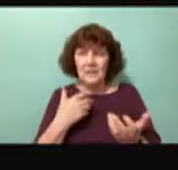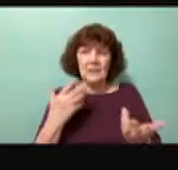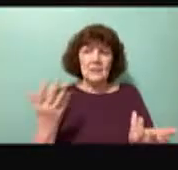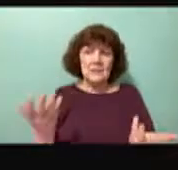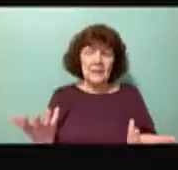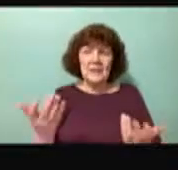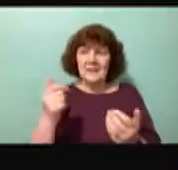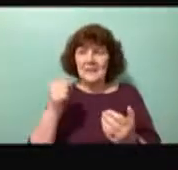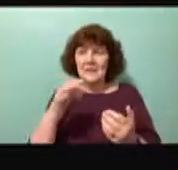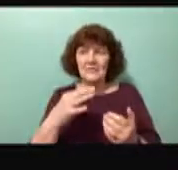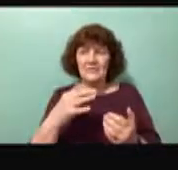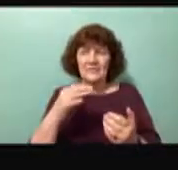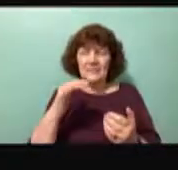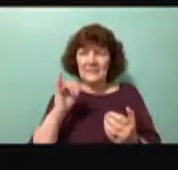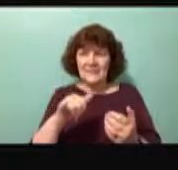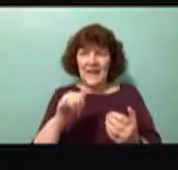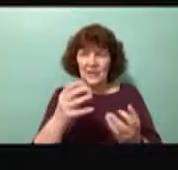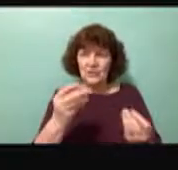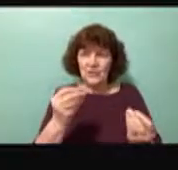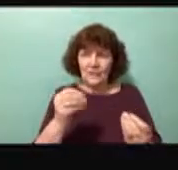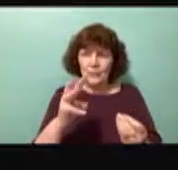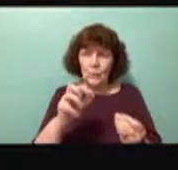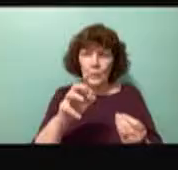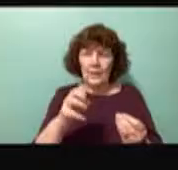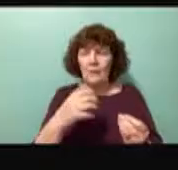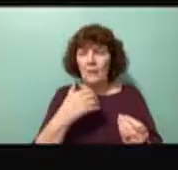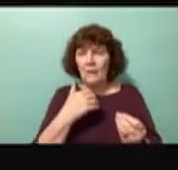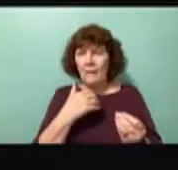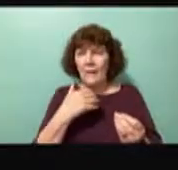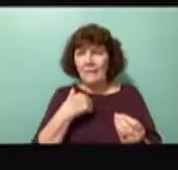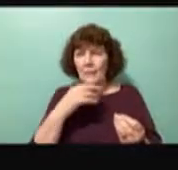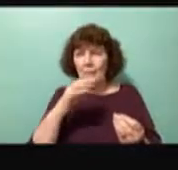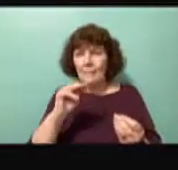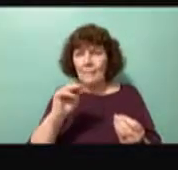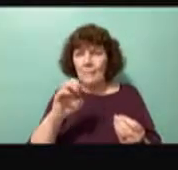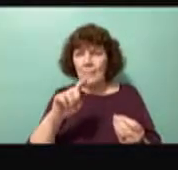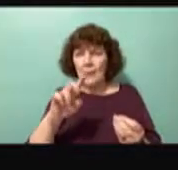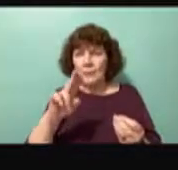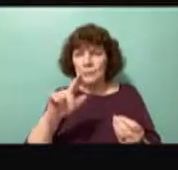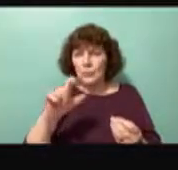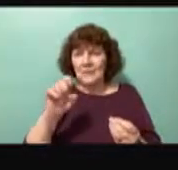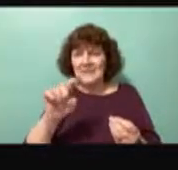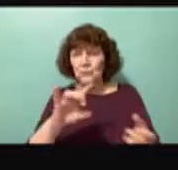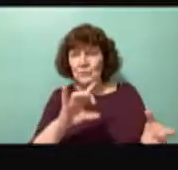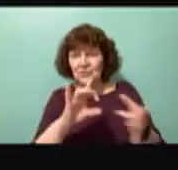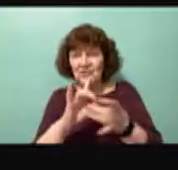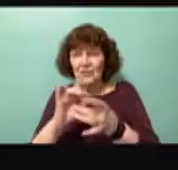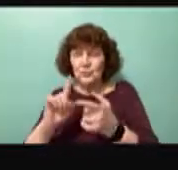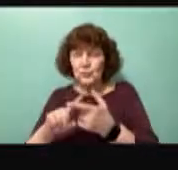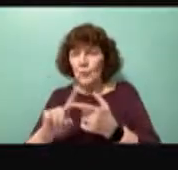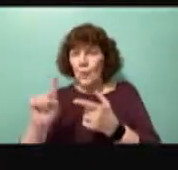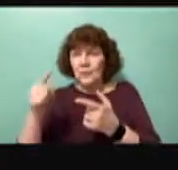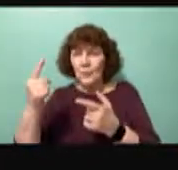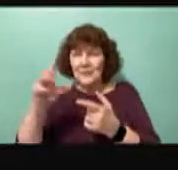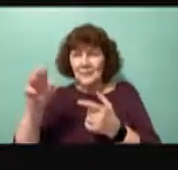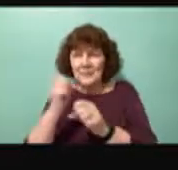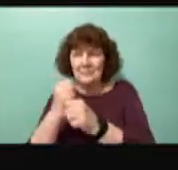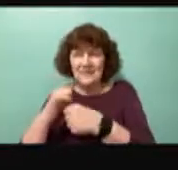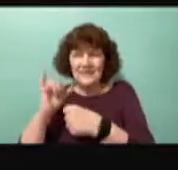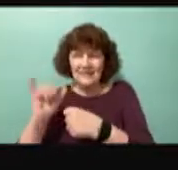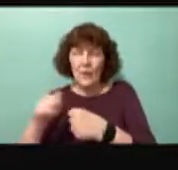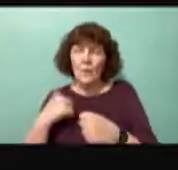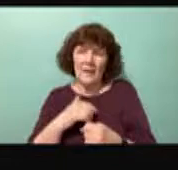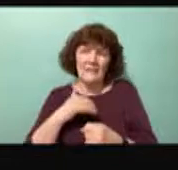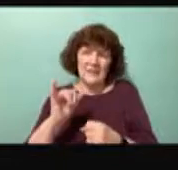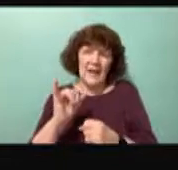attach to, it may only have an integration with one specific company, and we've had that case before. So that's the difference between those two,